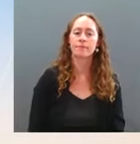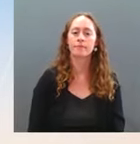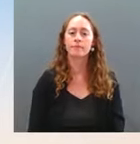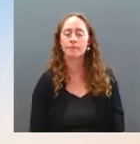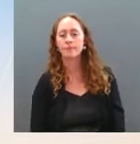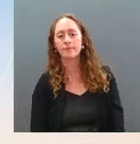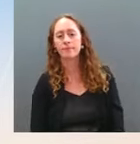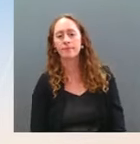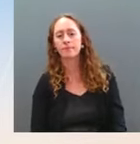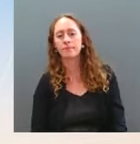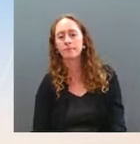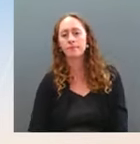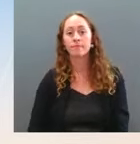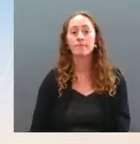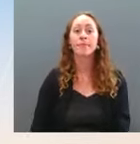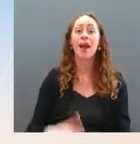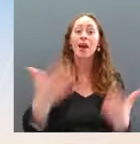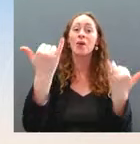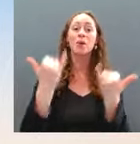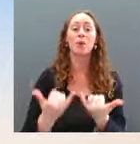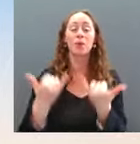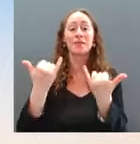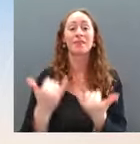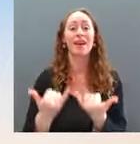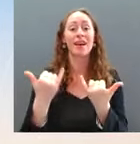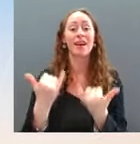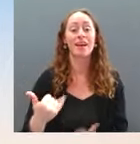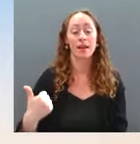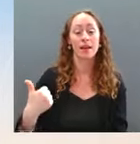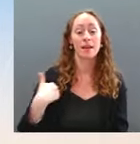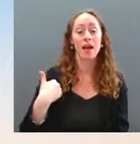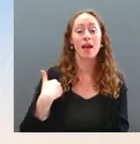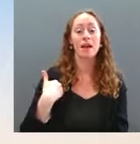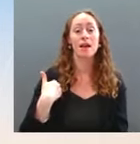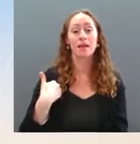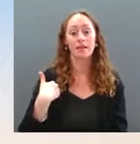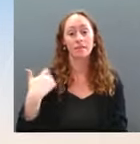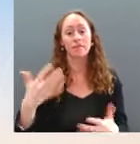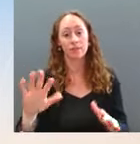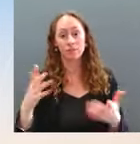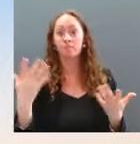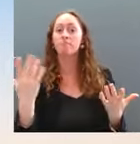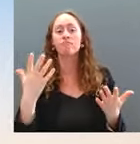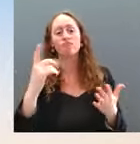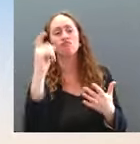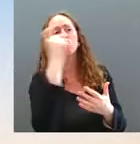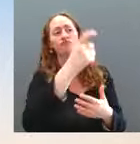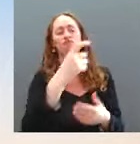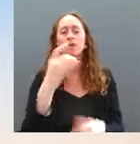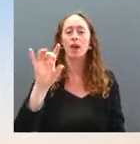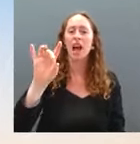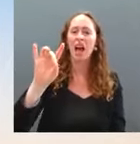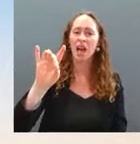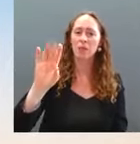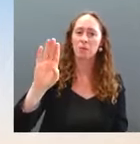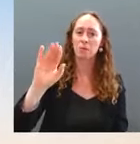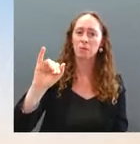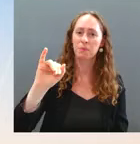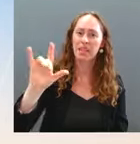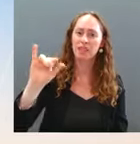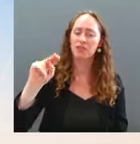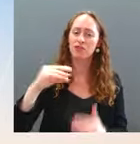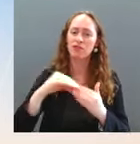defense contribution to approximately 1.5% of the GDP, not yet to the 2%. Does the